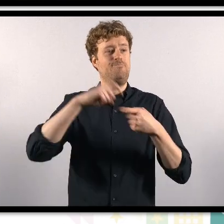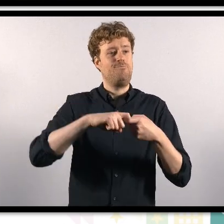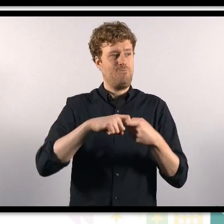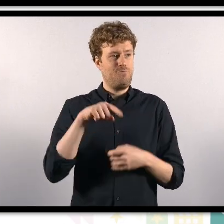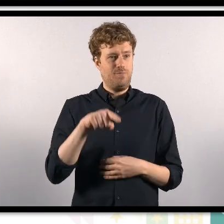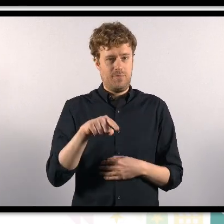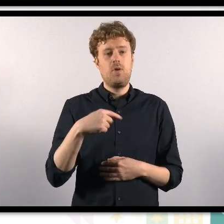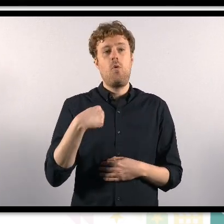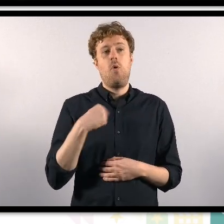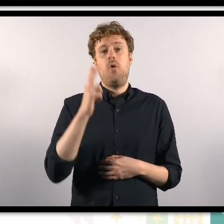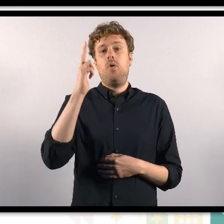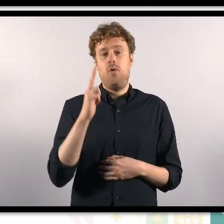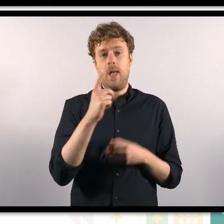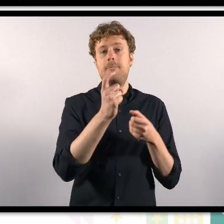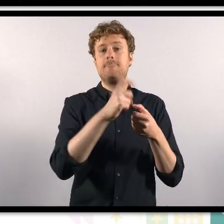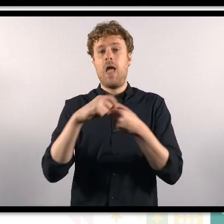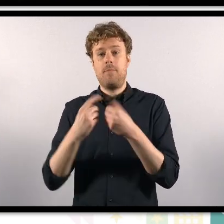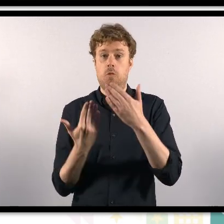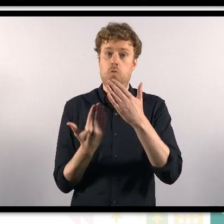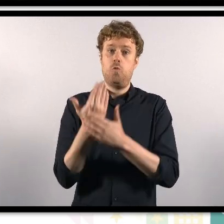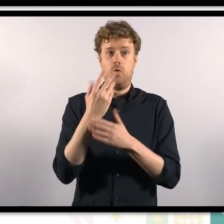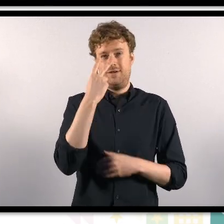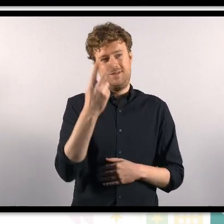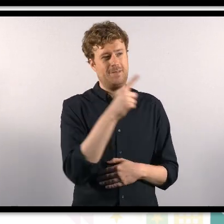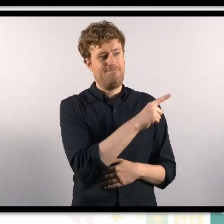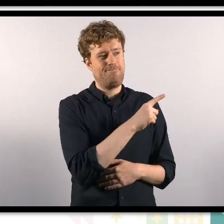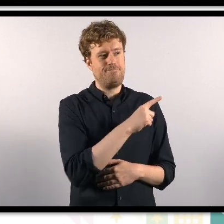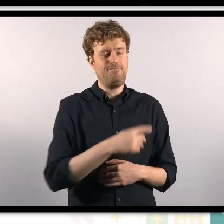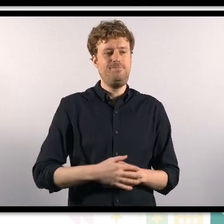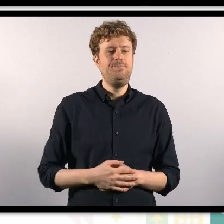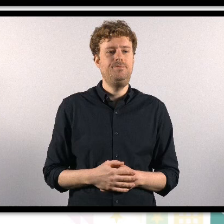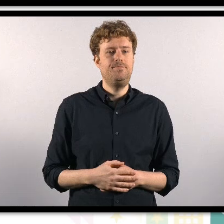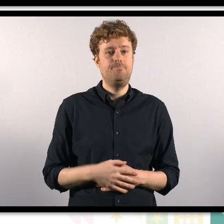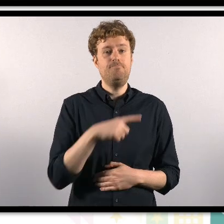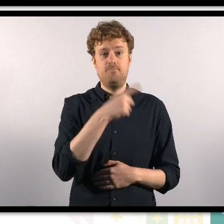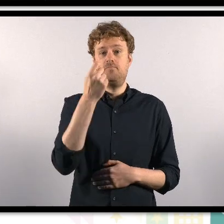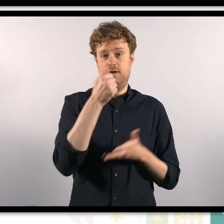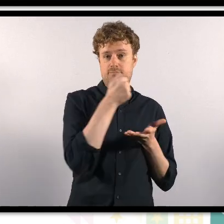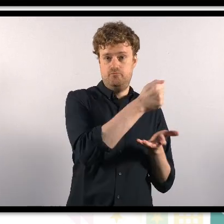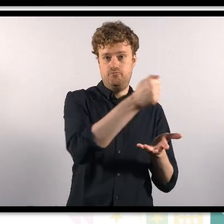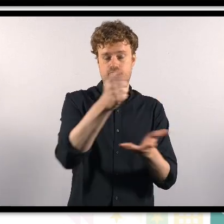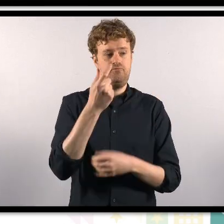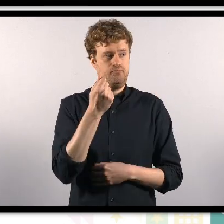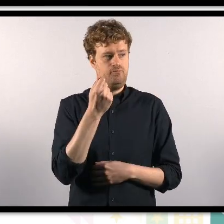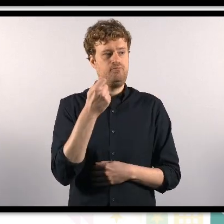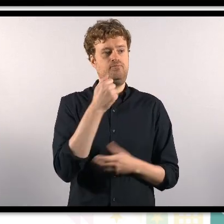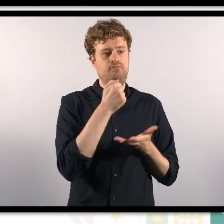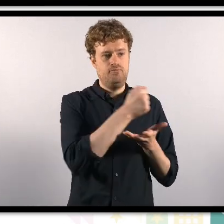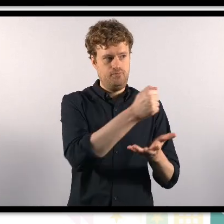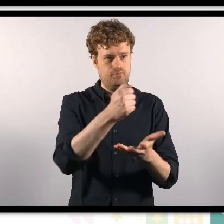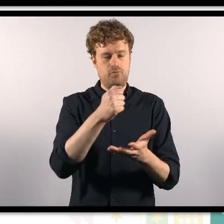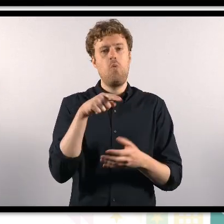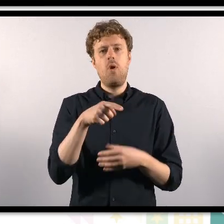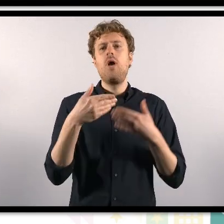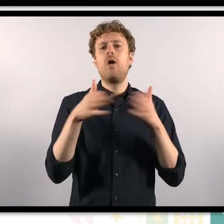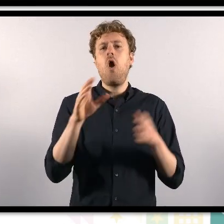of collaboration in open source for this mission. And it's an urgent and an immediate